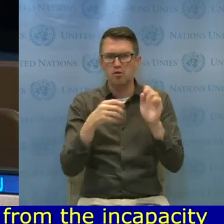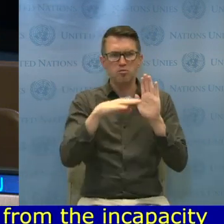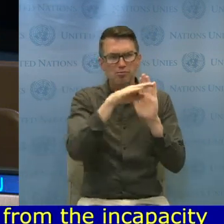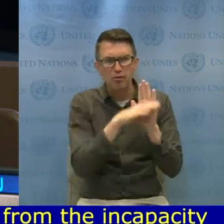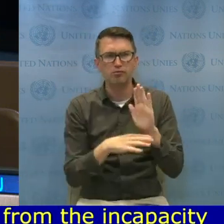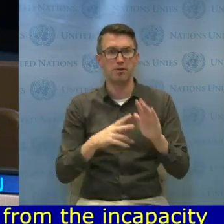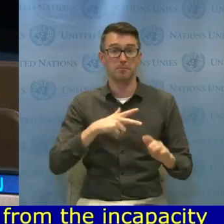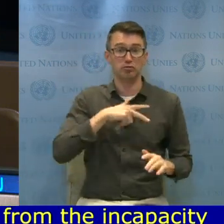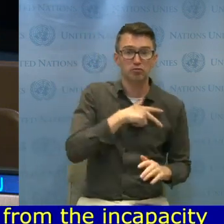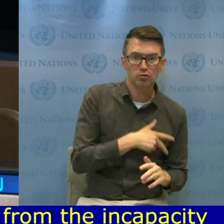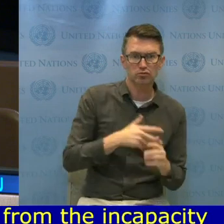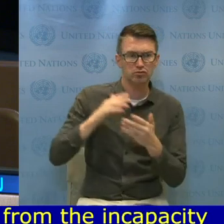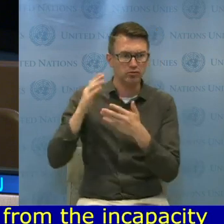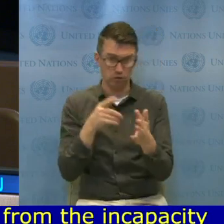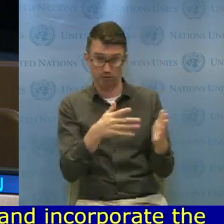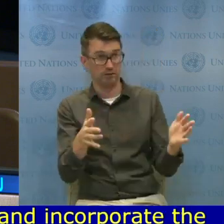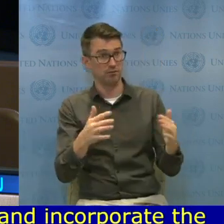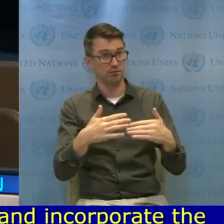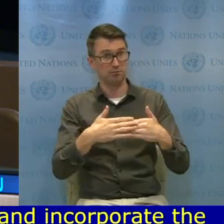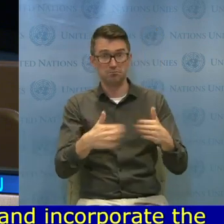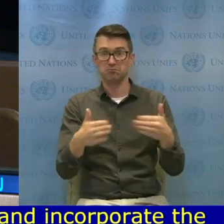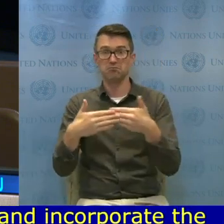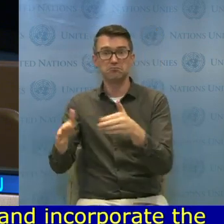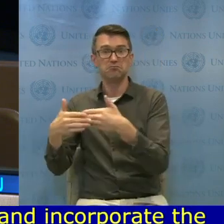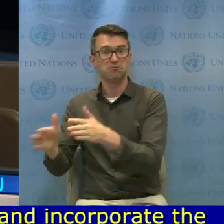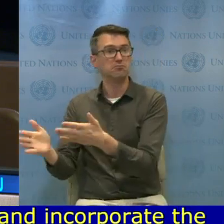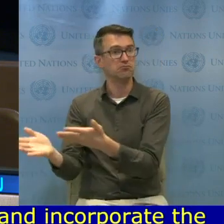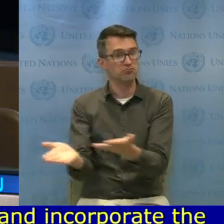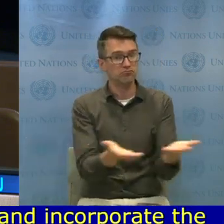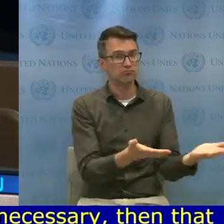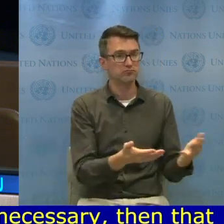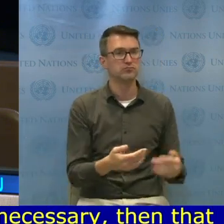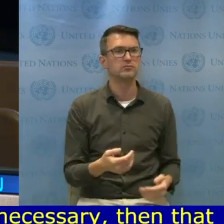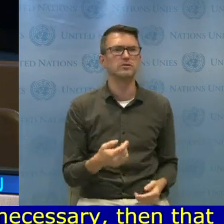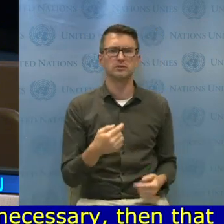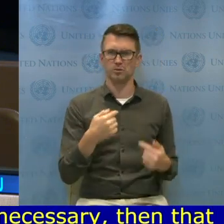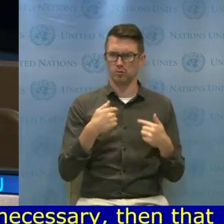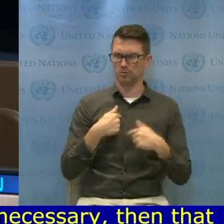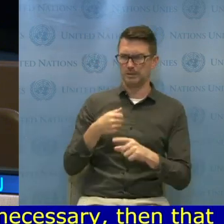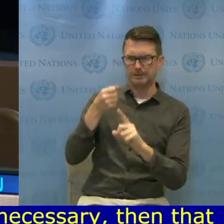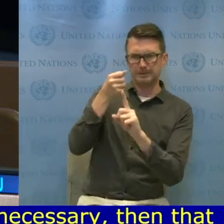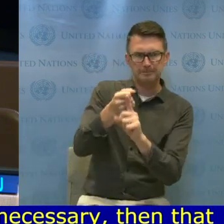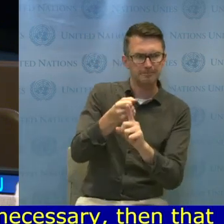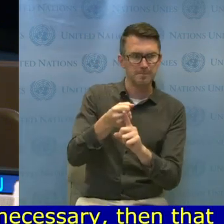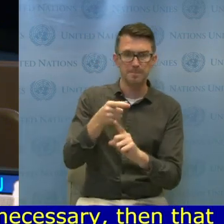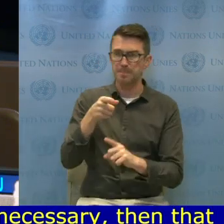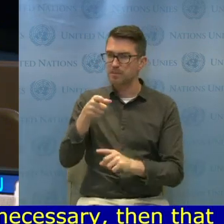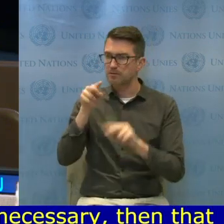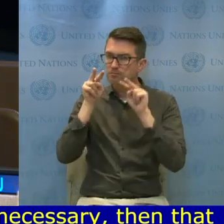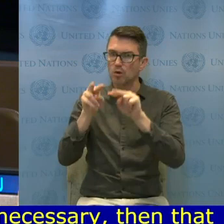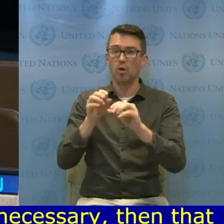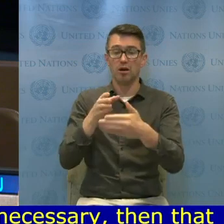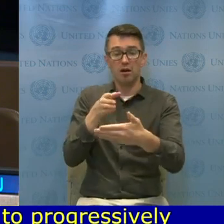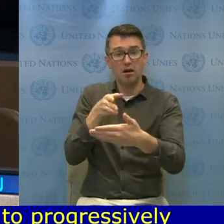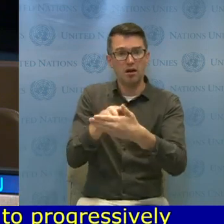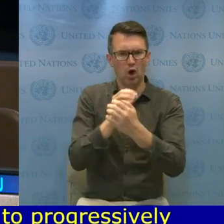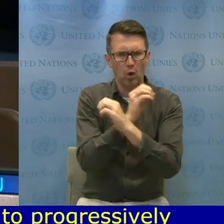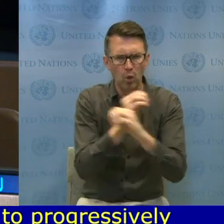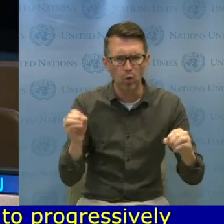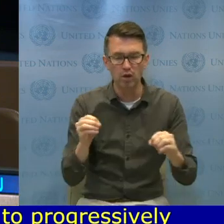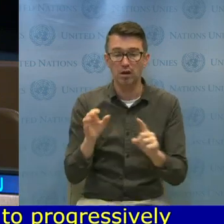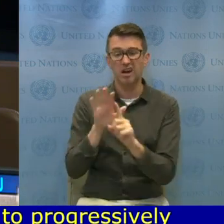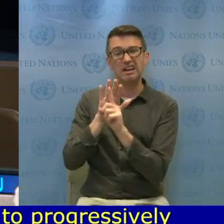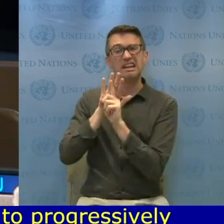to progressively reach the entire population, preventing discriminatory and injustice practice that end up promoting no access or